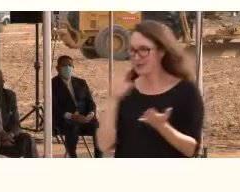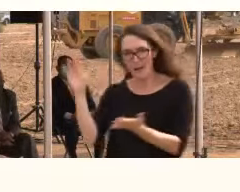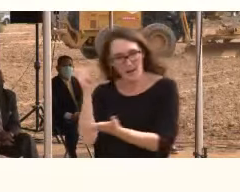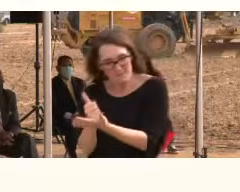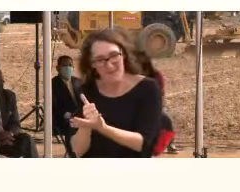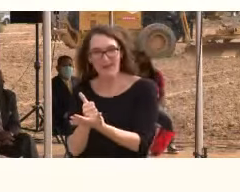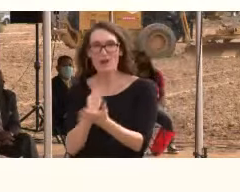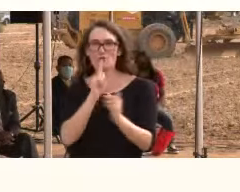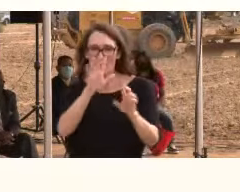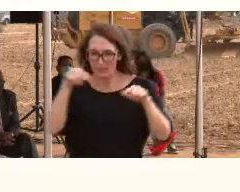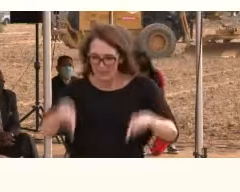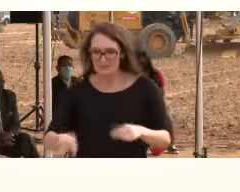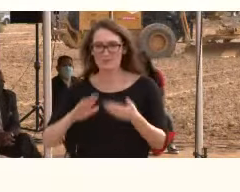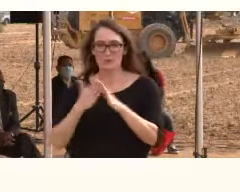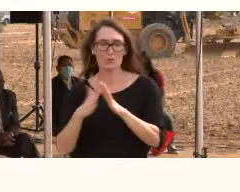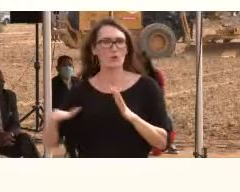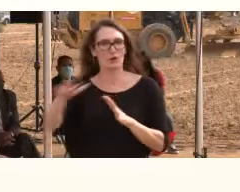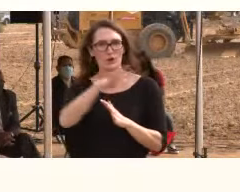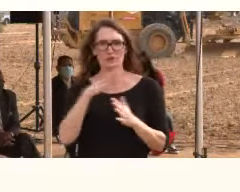is deserving.